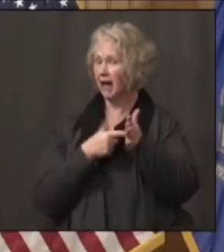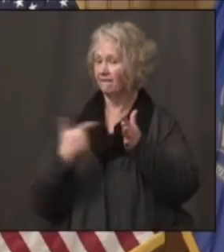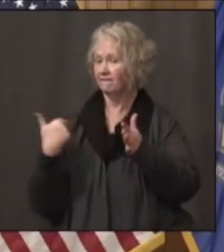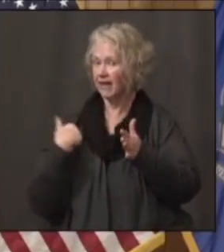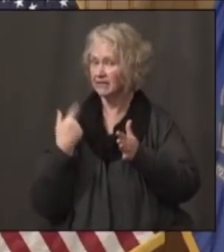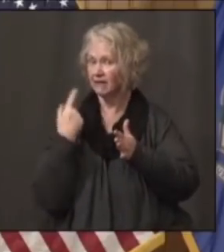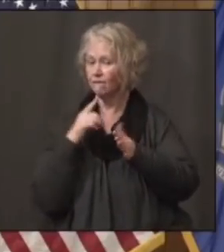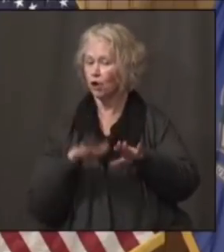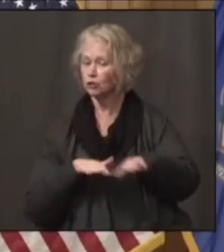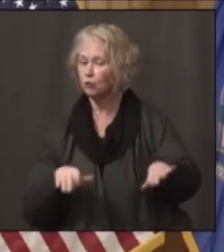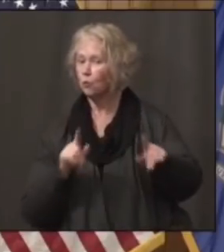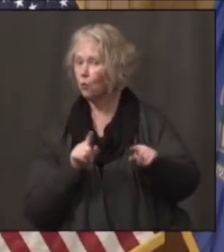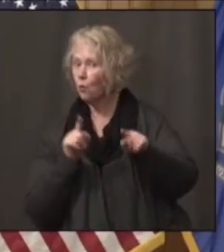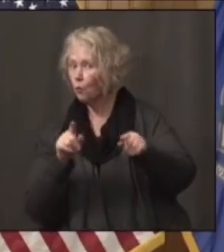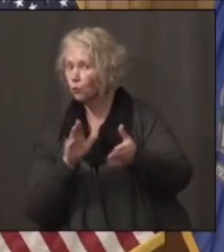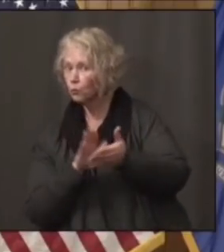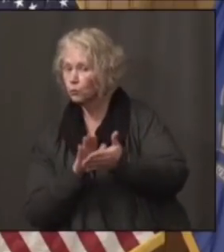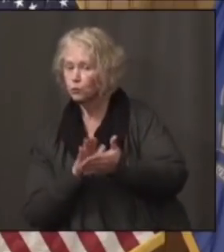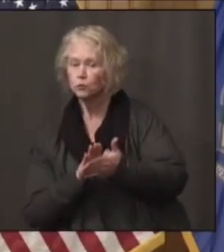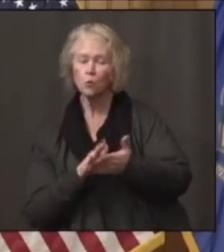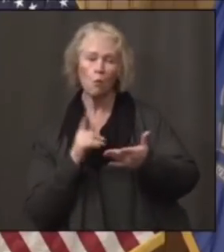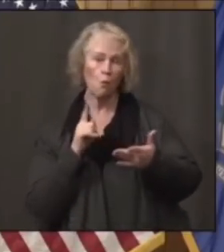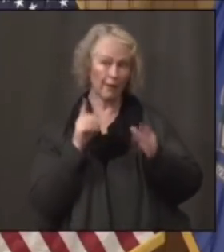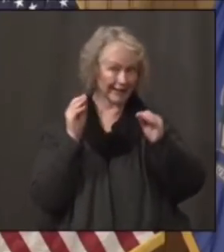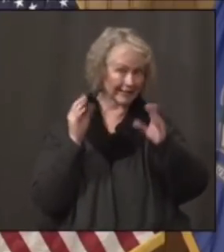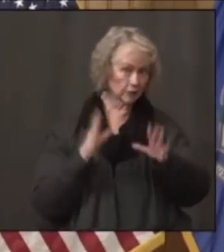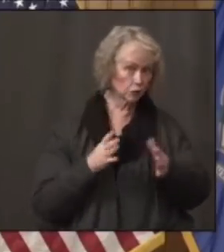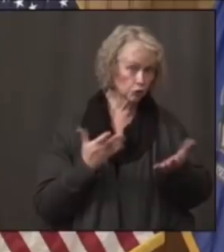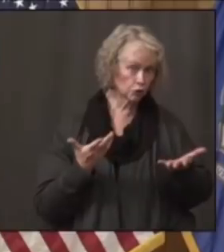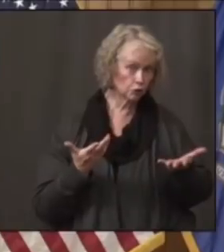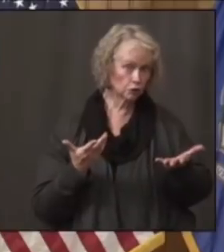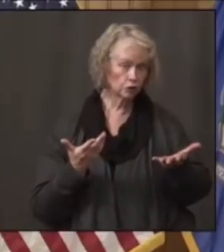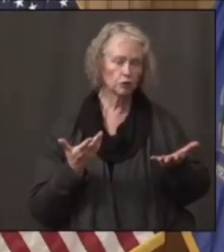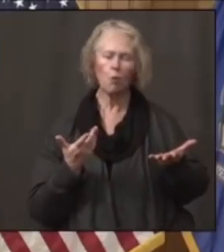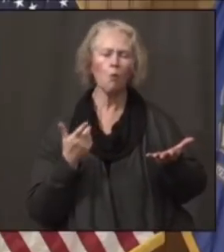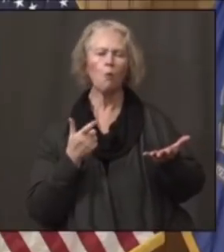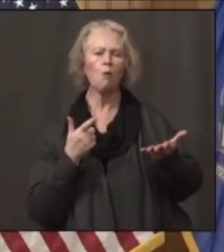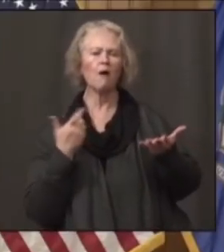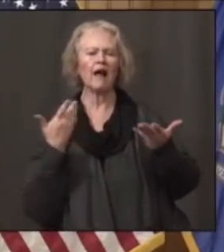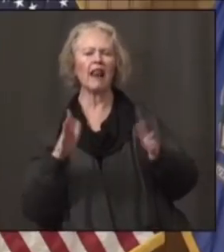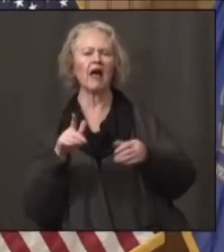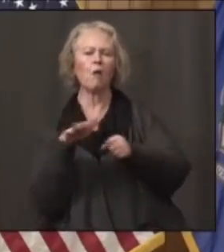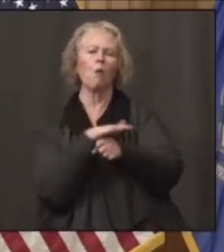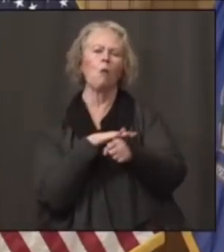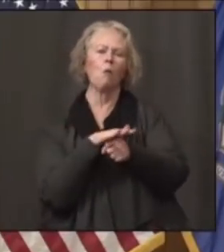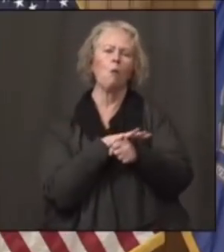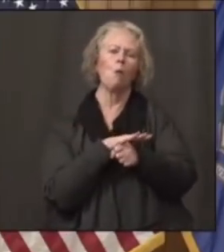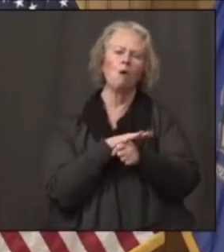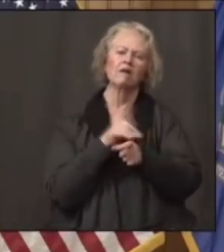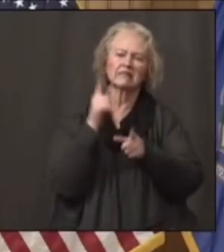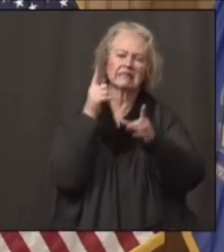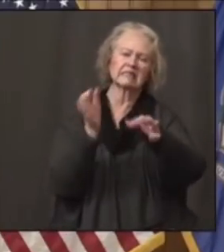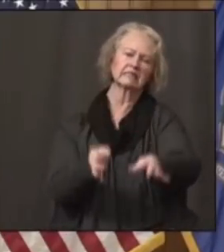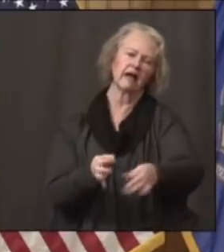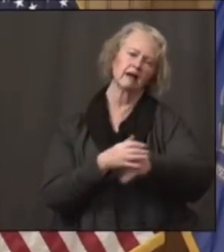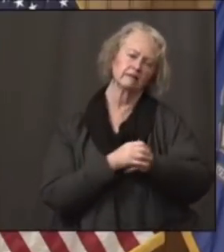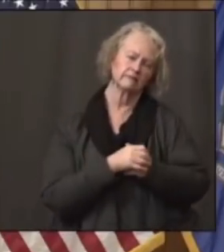children attending school, or what about teachers? And would that be left up to local municipalities as reopenings